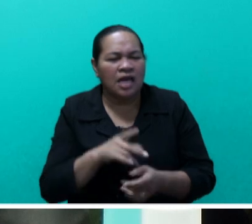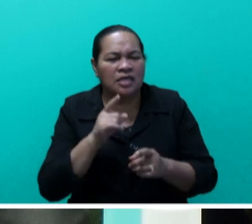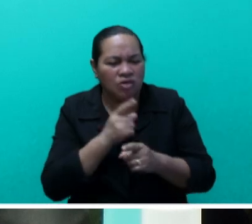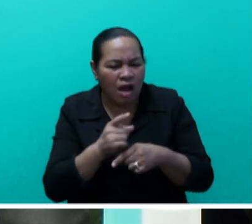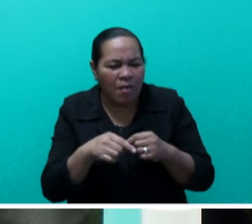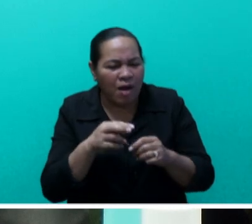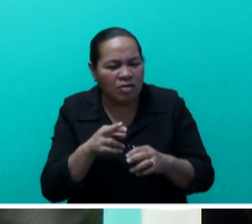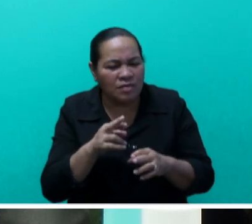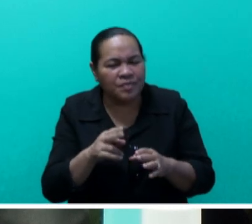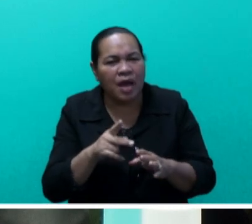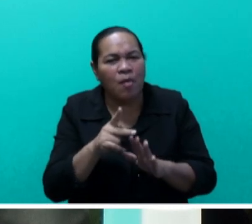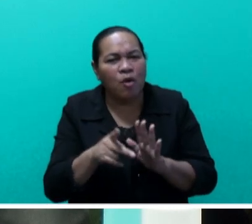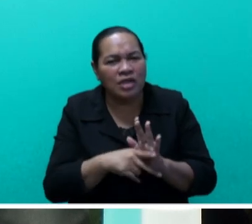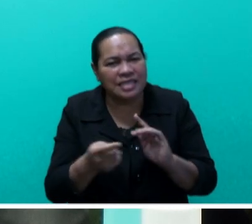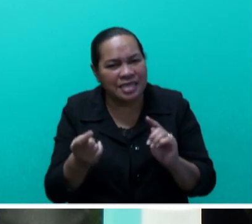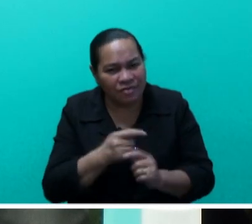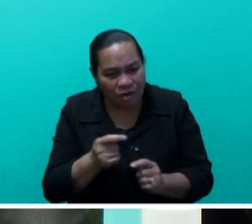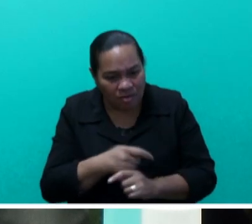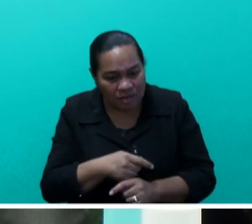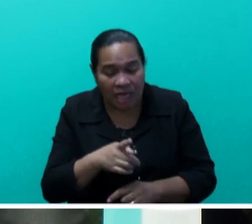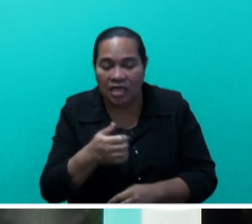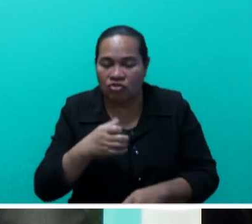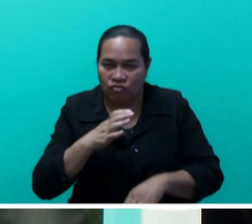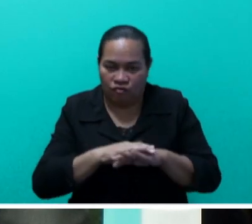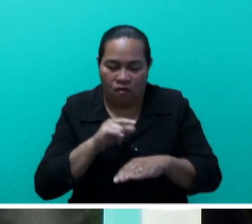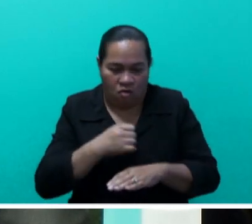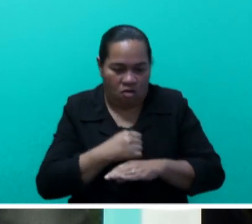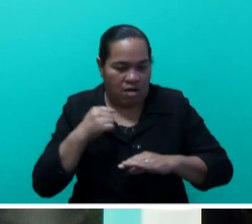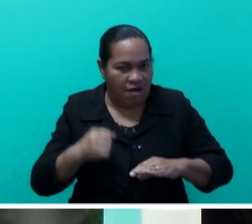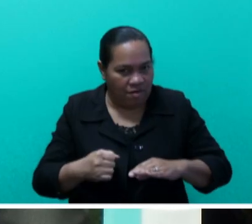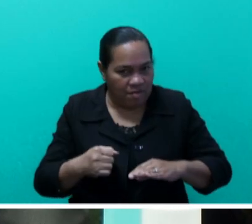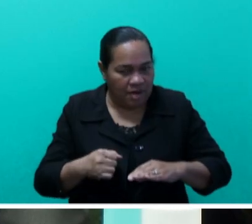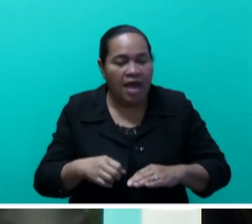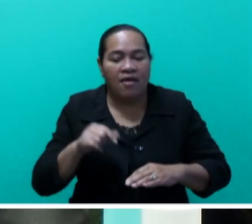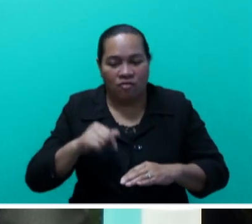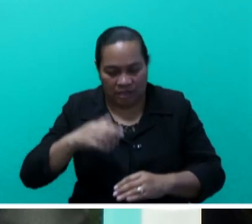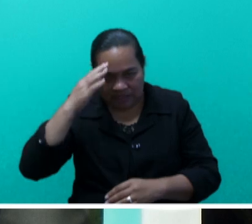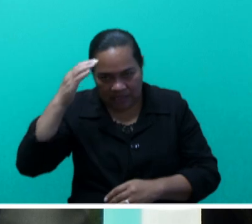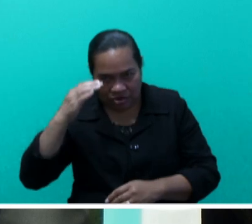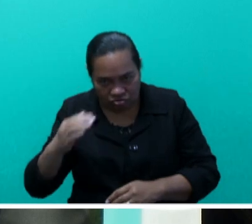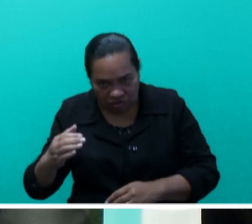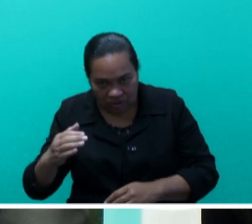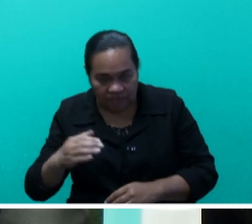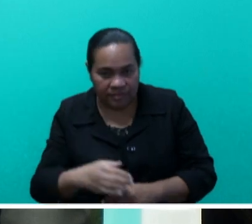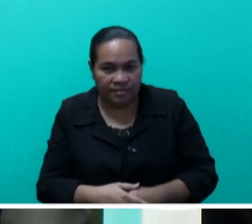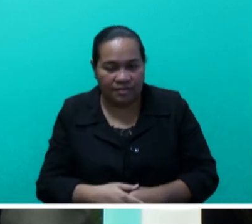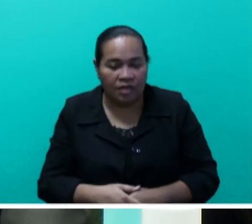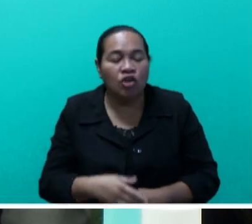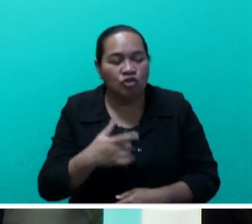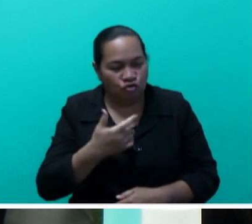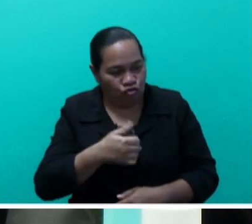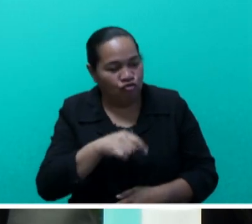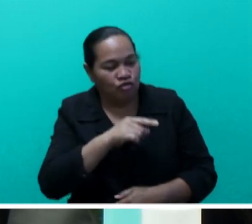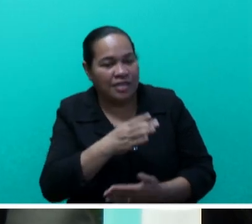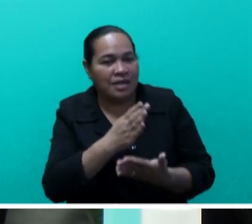reform. And it is useful for government and for the country as a whole to use these